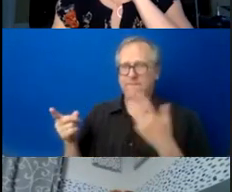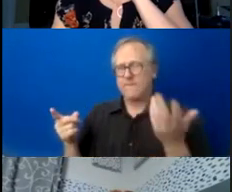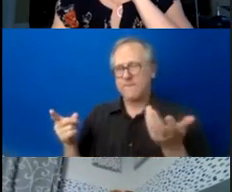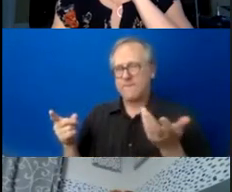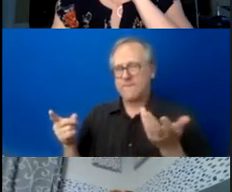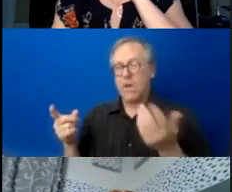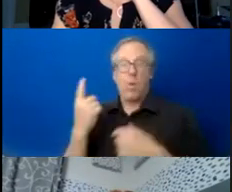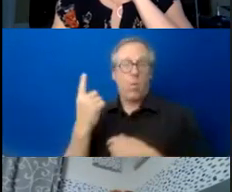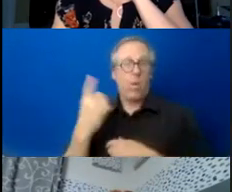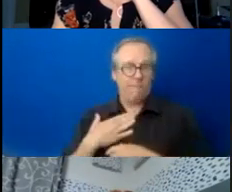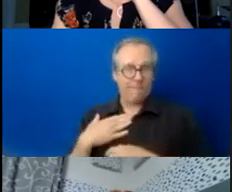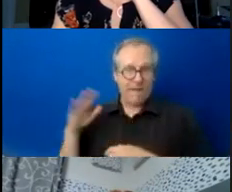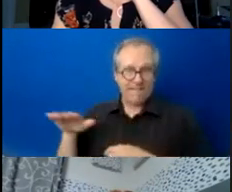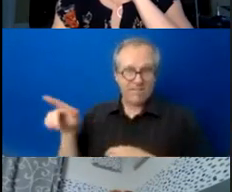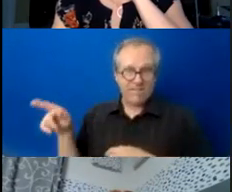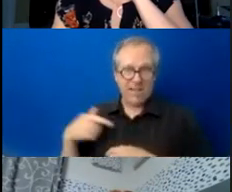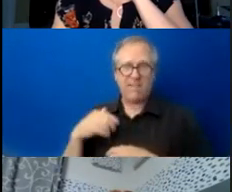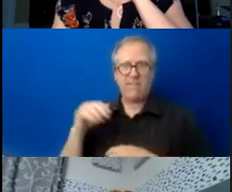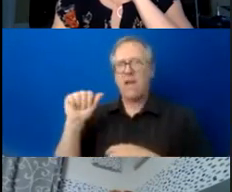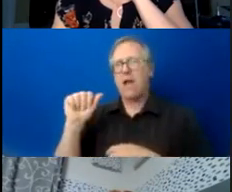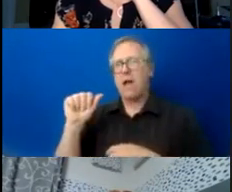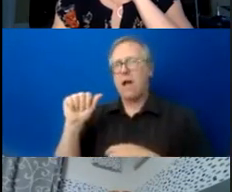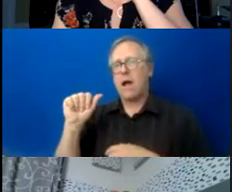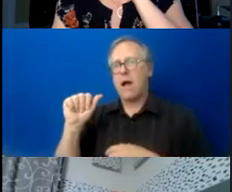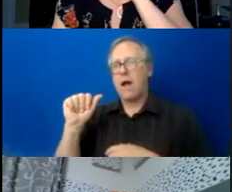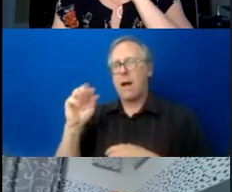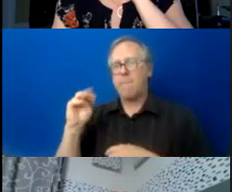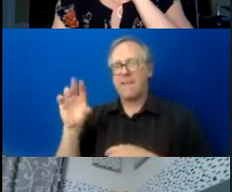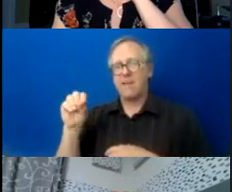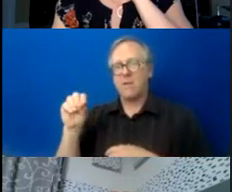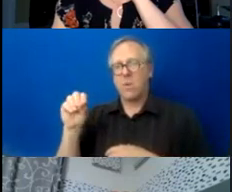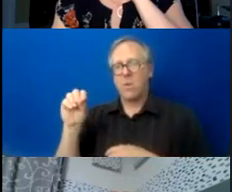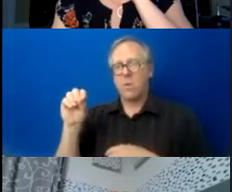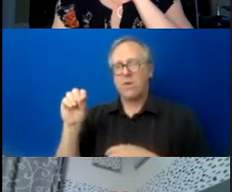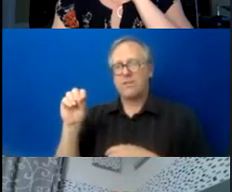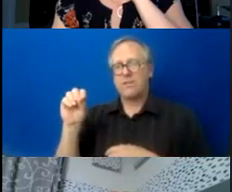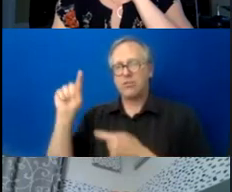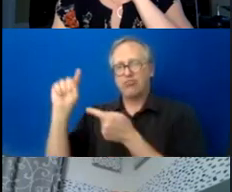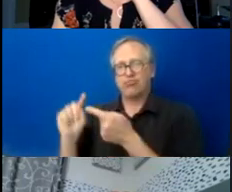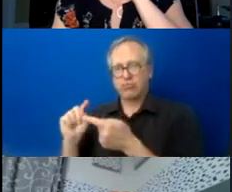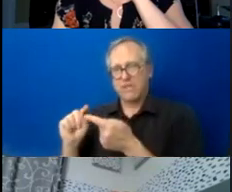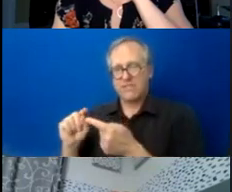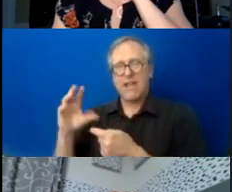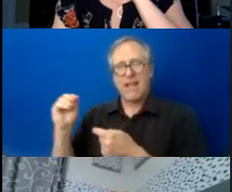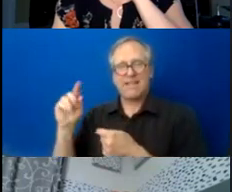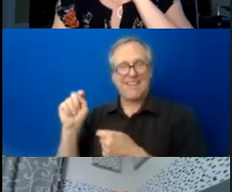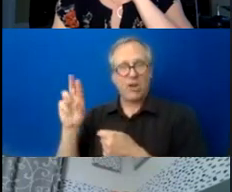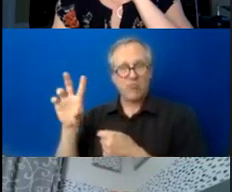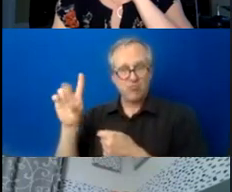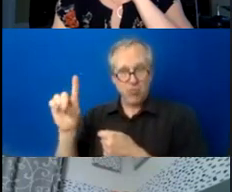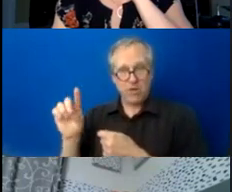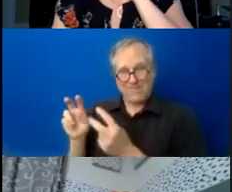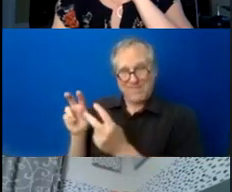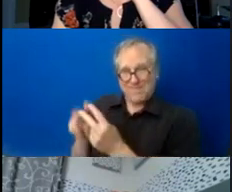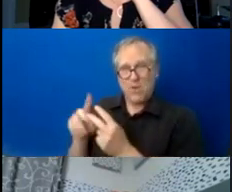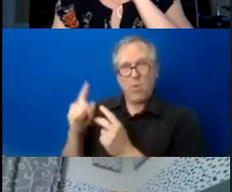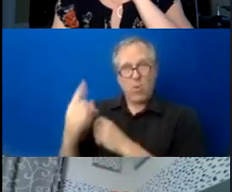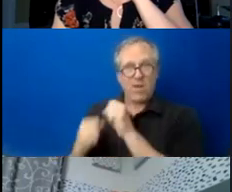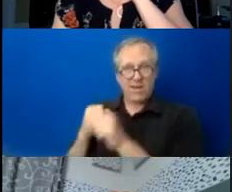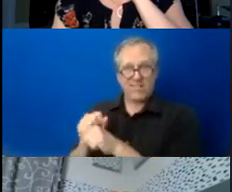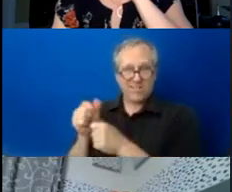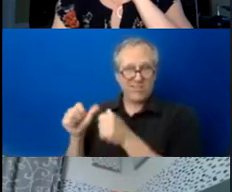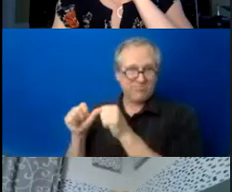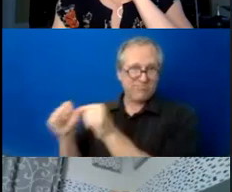one of my children is on an immunosuppressant and a steroid right now, and that's projected to be about a